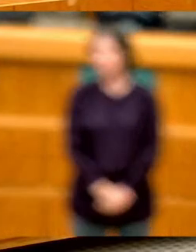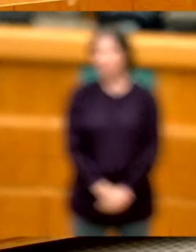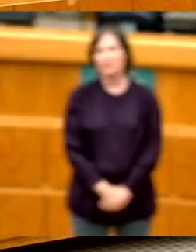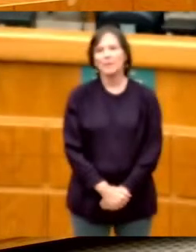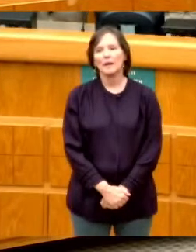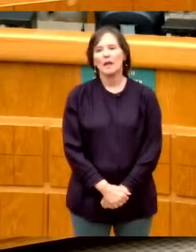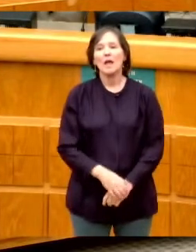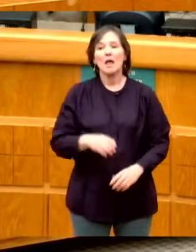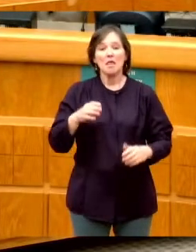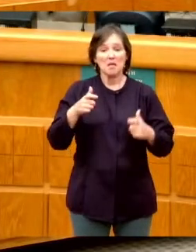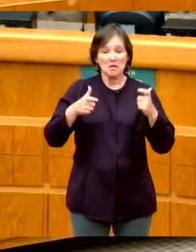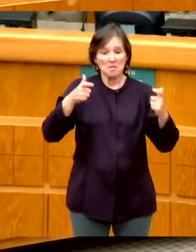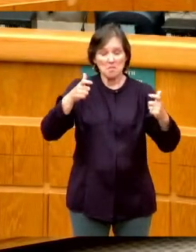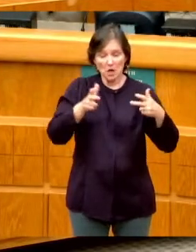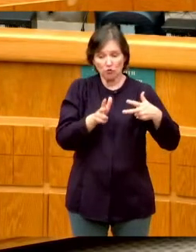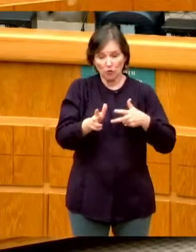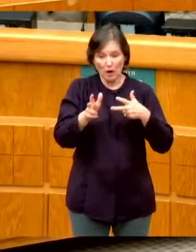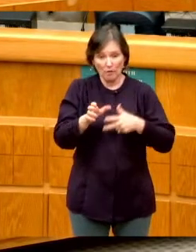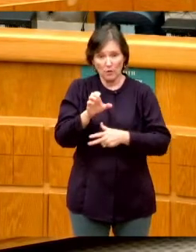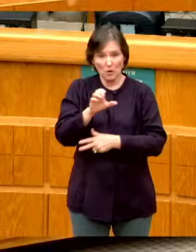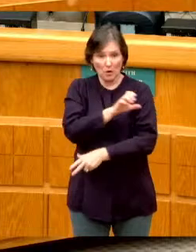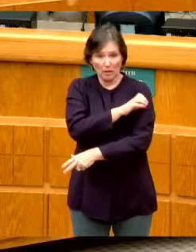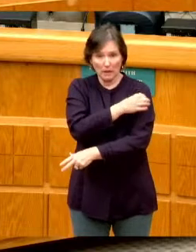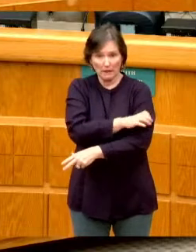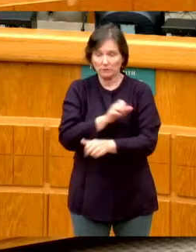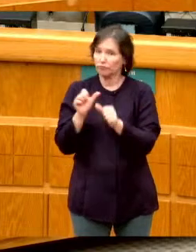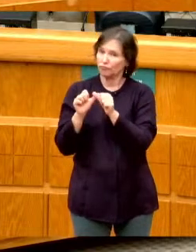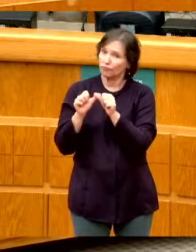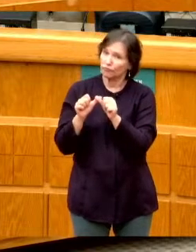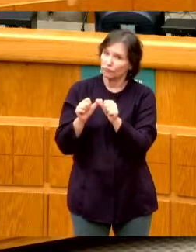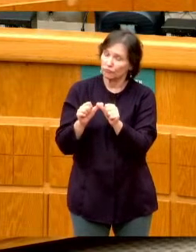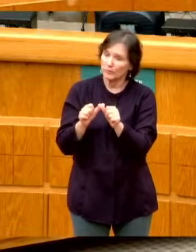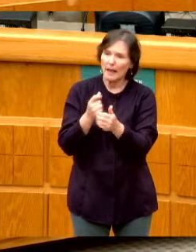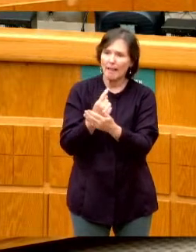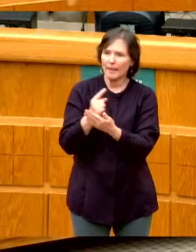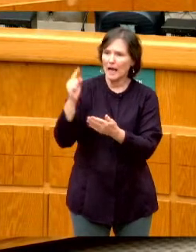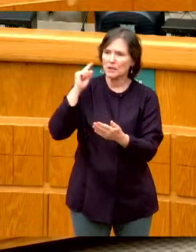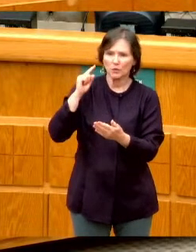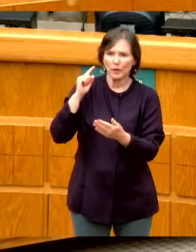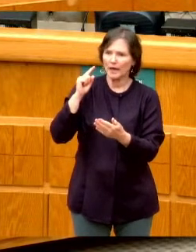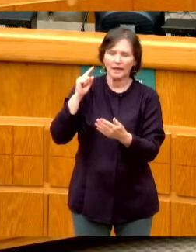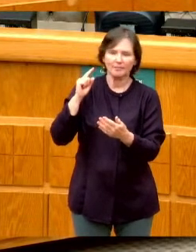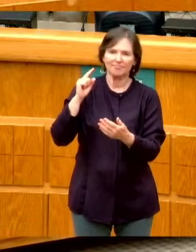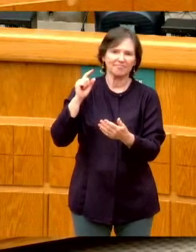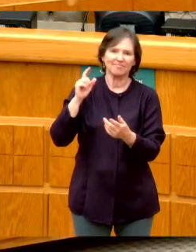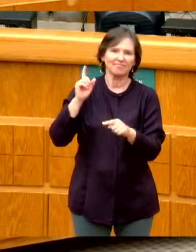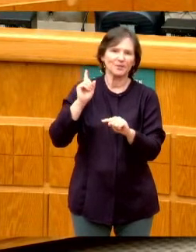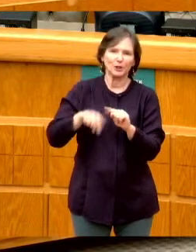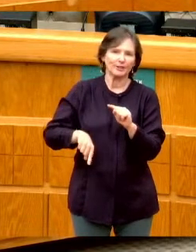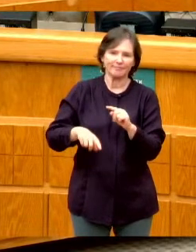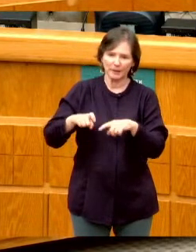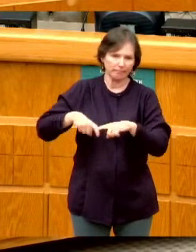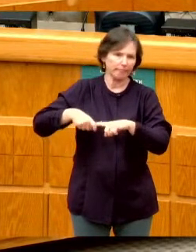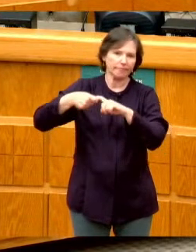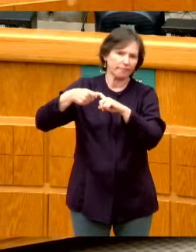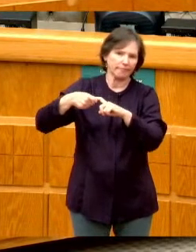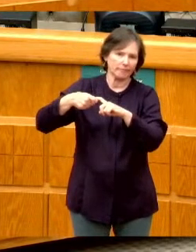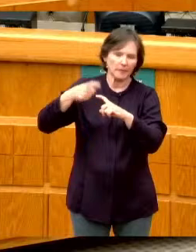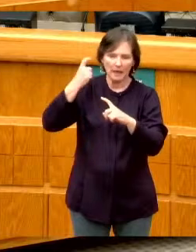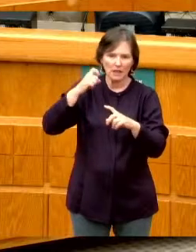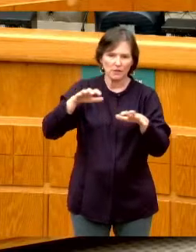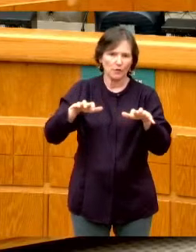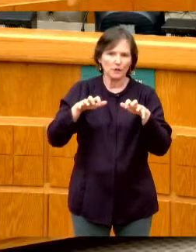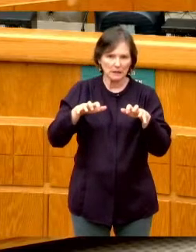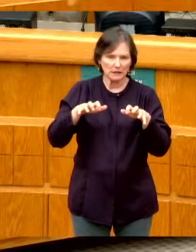the mega vaccination drive-thrus are still ongoing. Last week, the weather made it, of course, impossible to host a drive-thru, nor